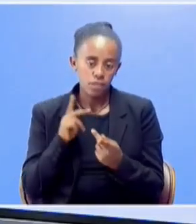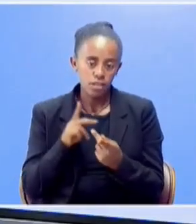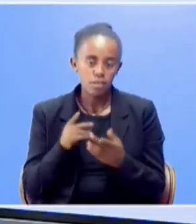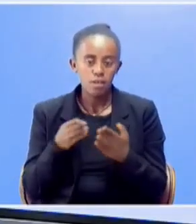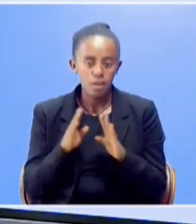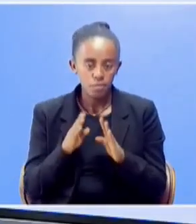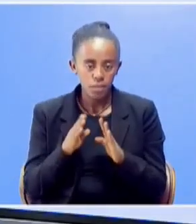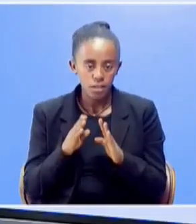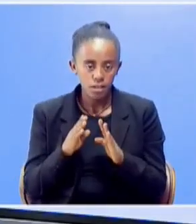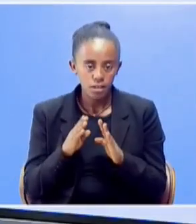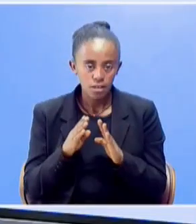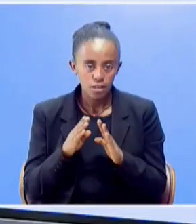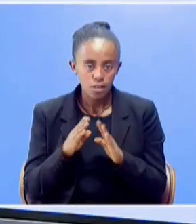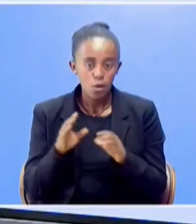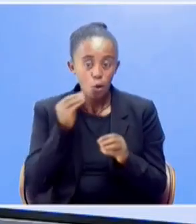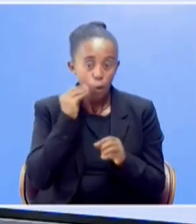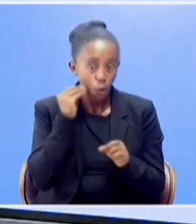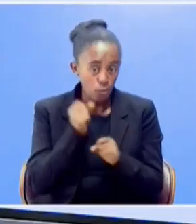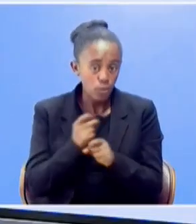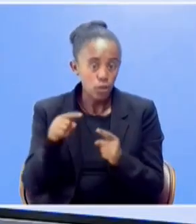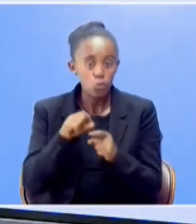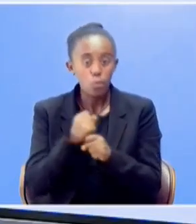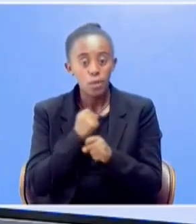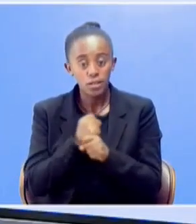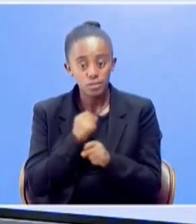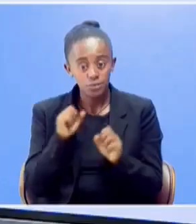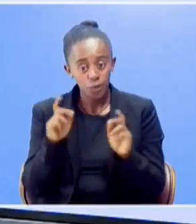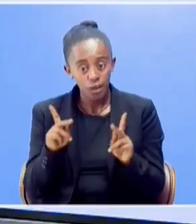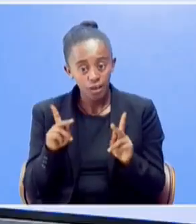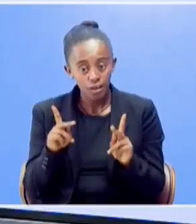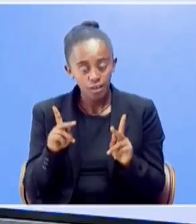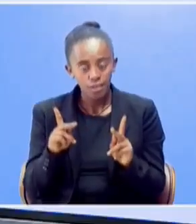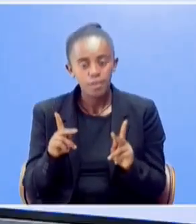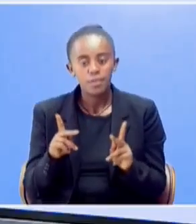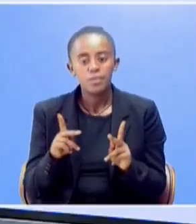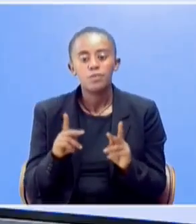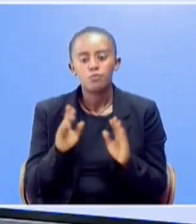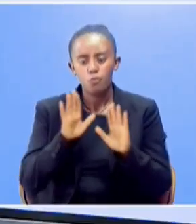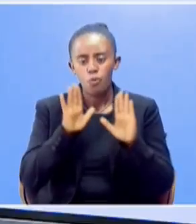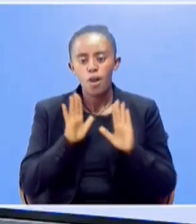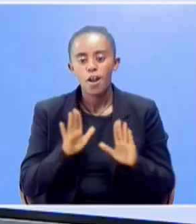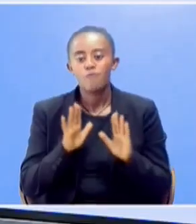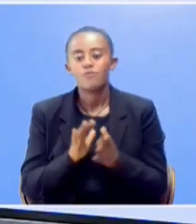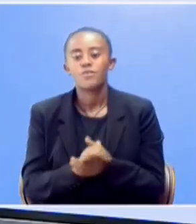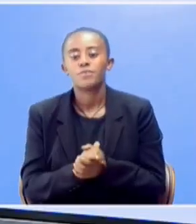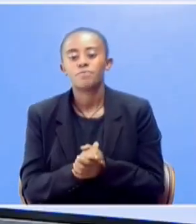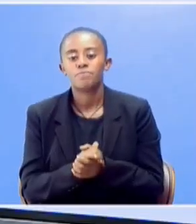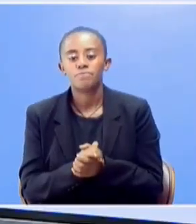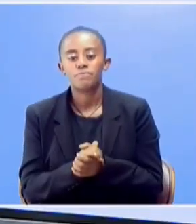me give you a homework to practice on this, all right? Wonderful, good.